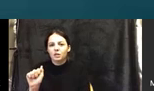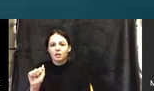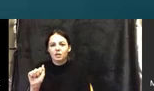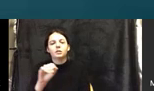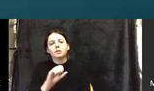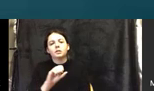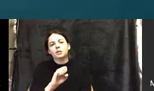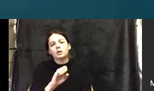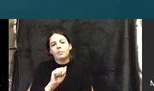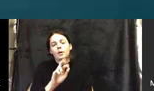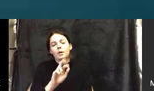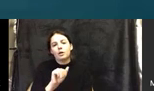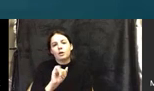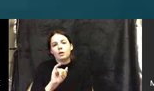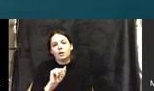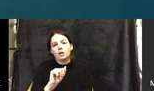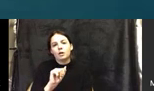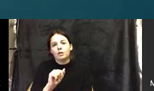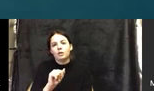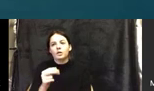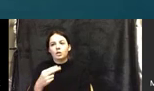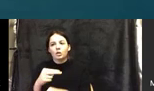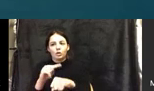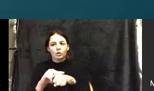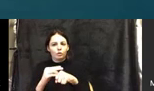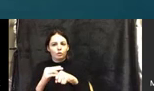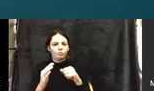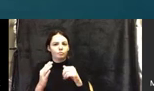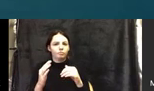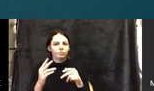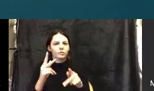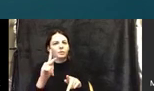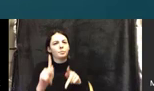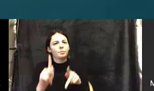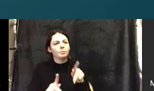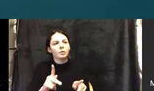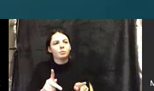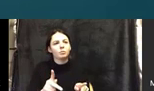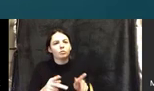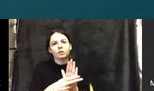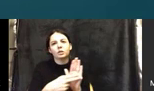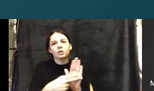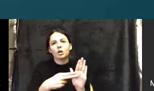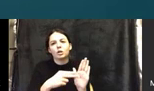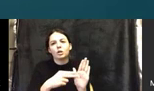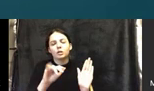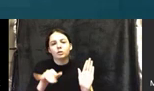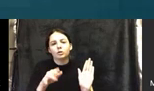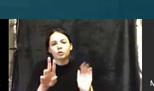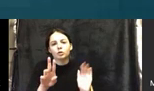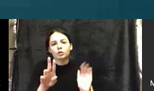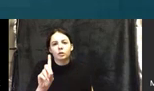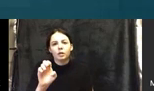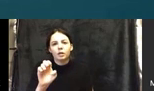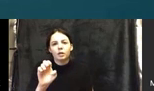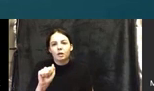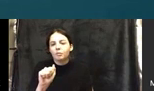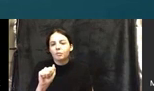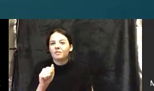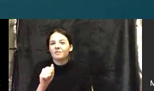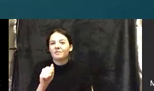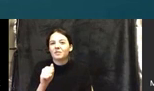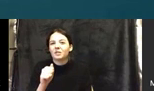nationalists will call it Judea and Samaria. They will not acknowledge that it's Palestinian land or even the West Bank. They'll call it